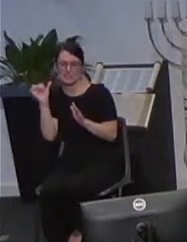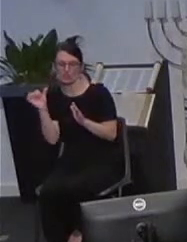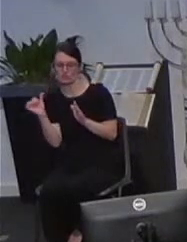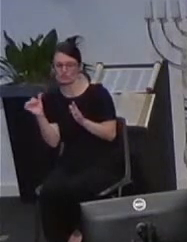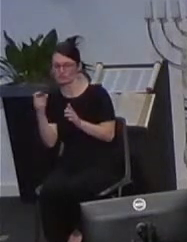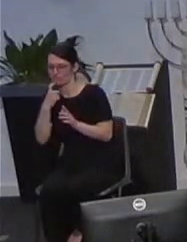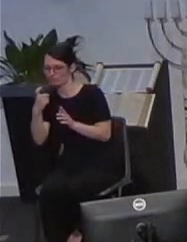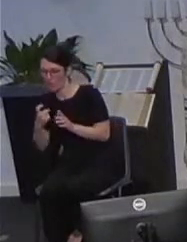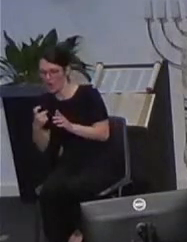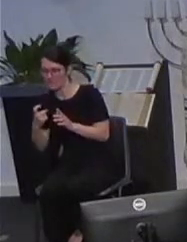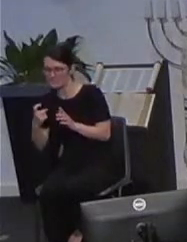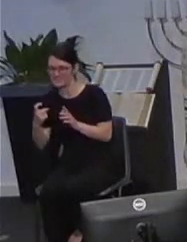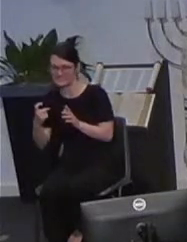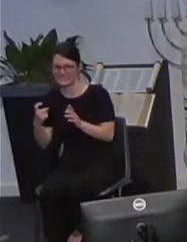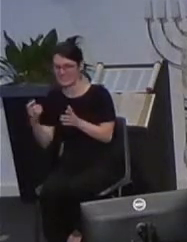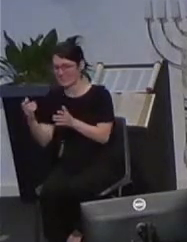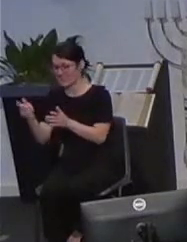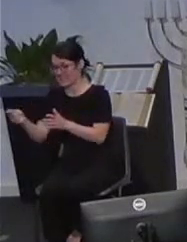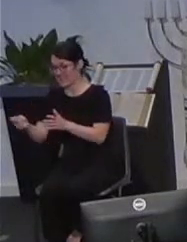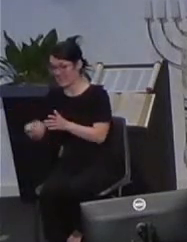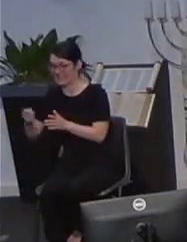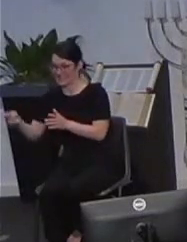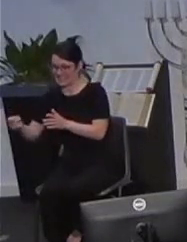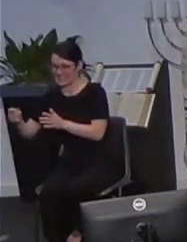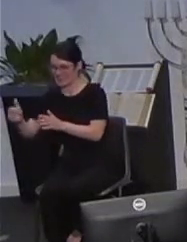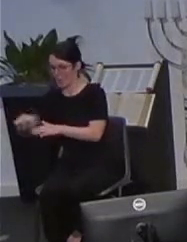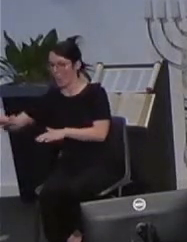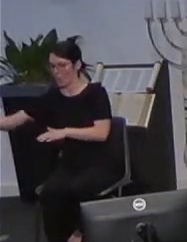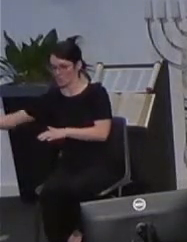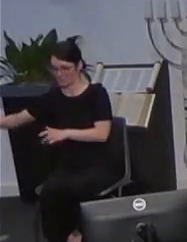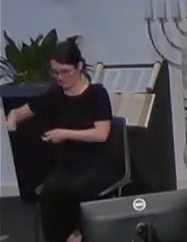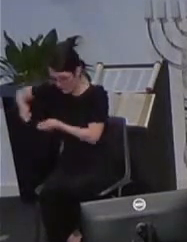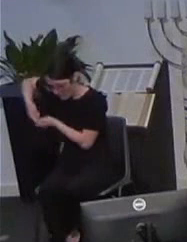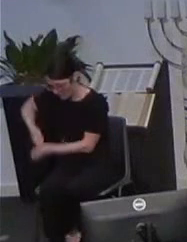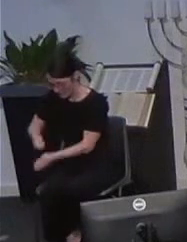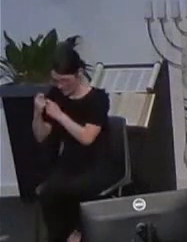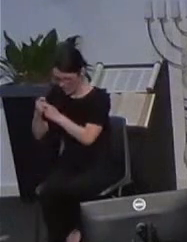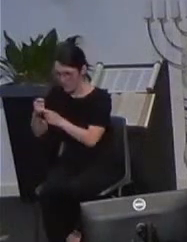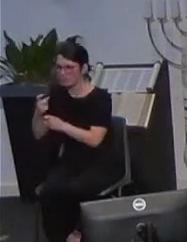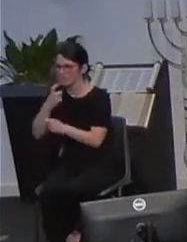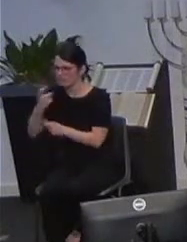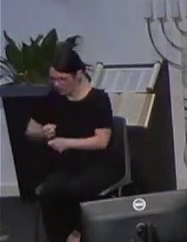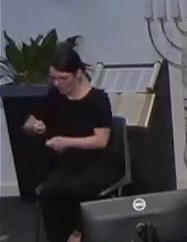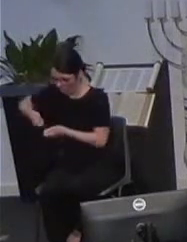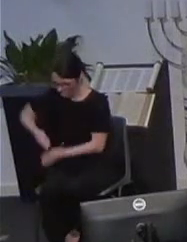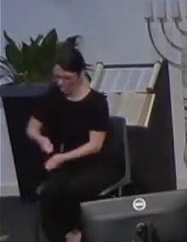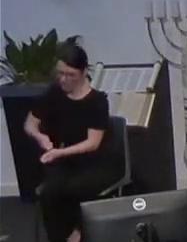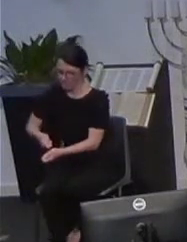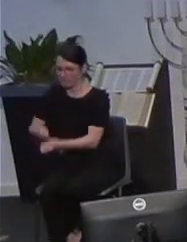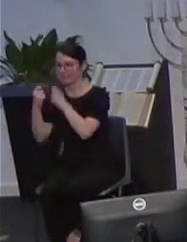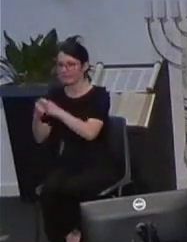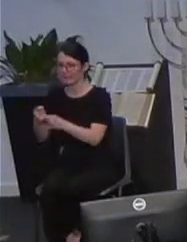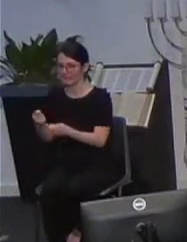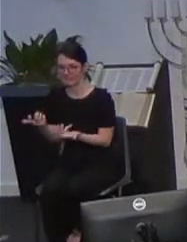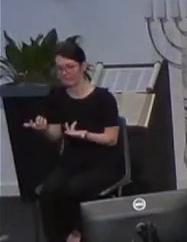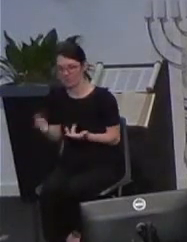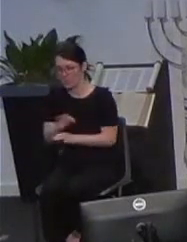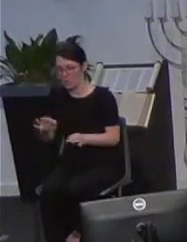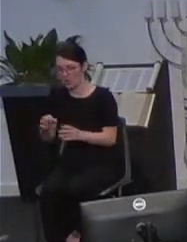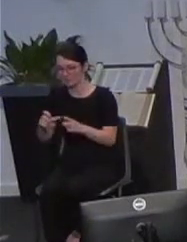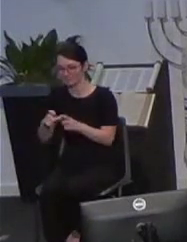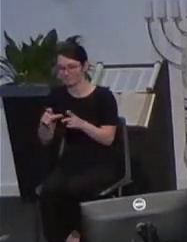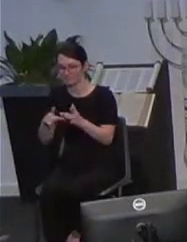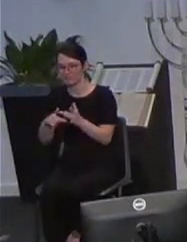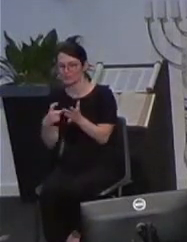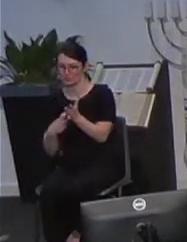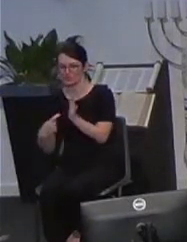And you know, you really hate it when you get the shovel and you go in expecting to be a nice big bite of dirt and you hit a rock